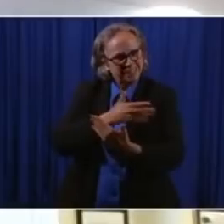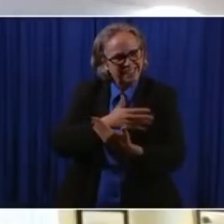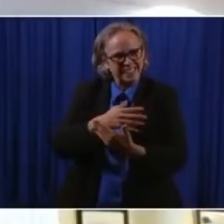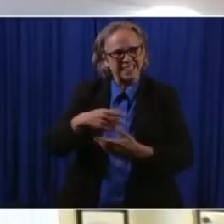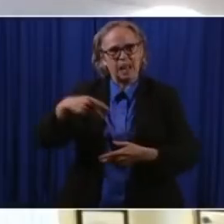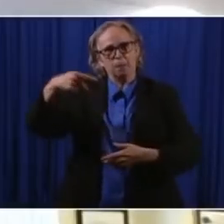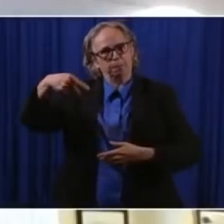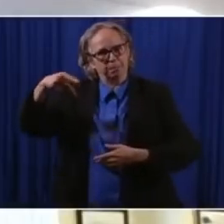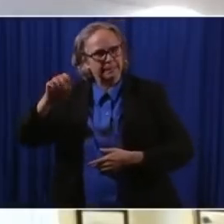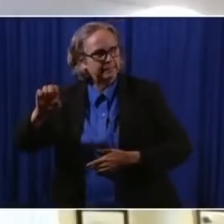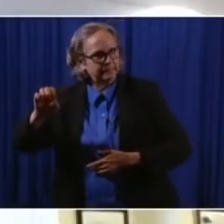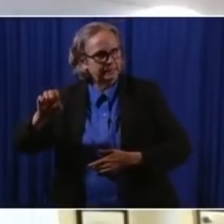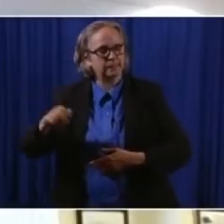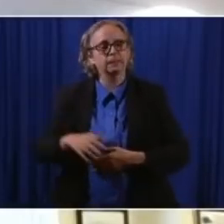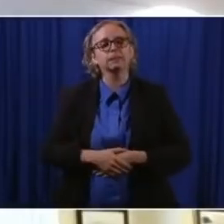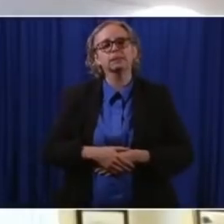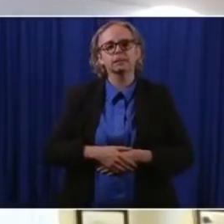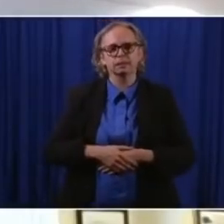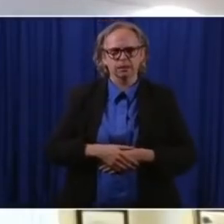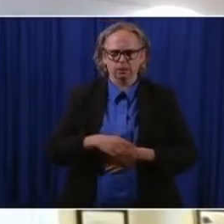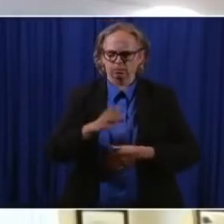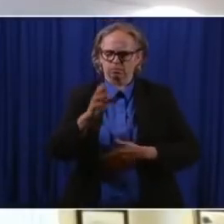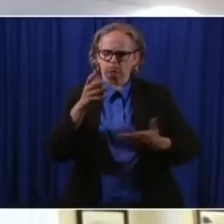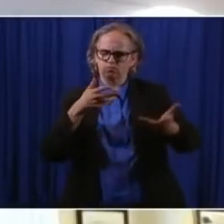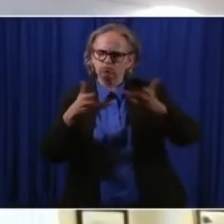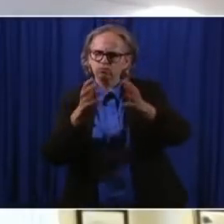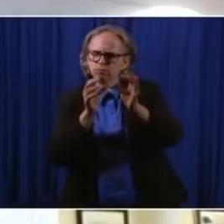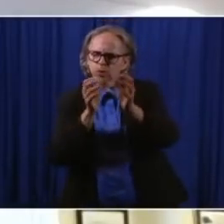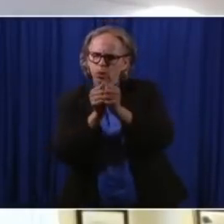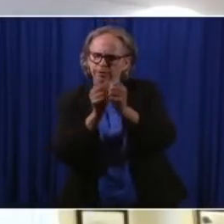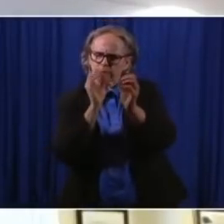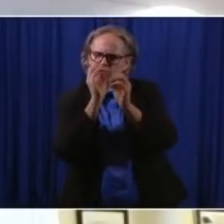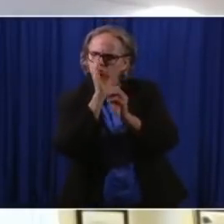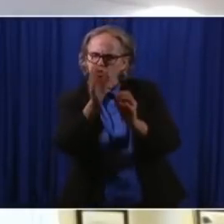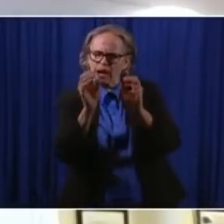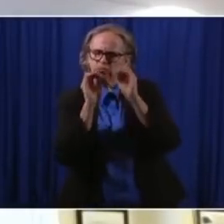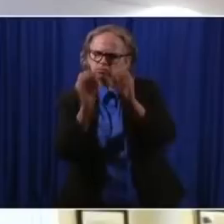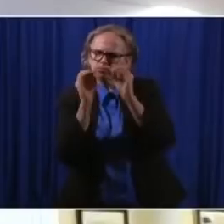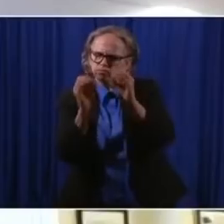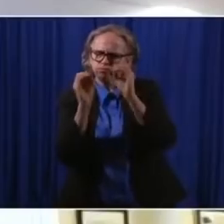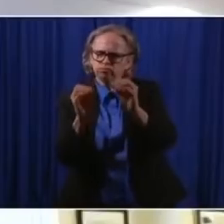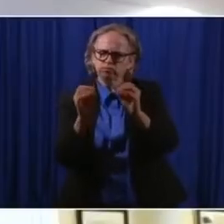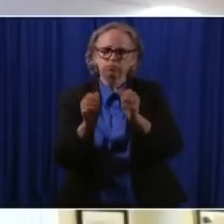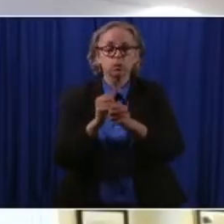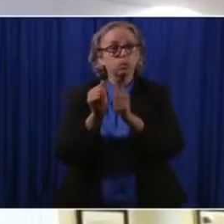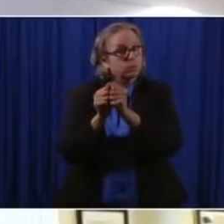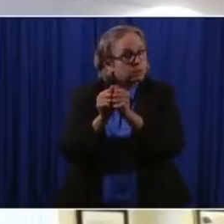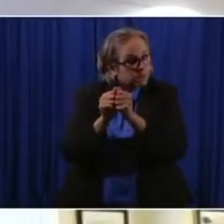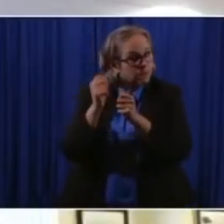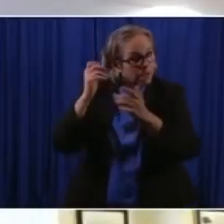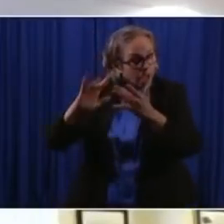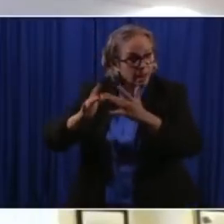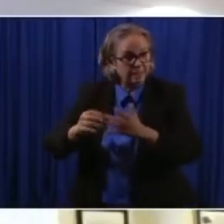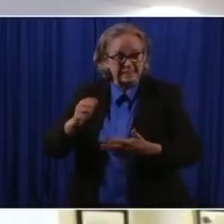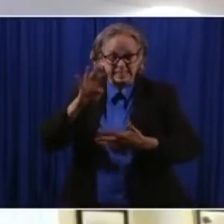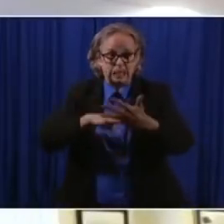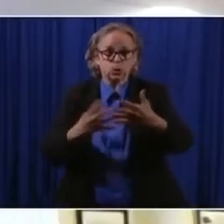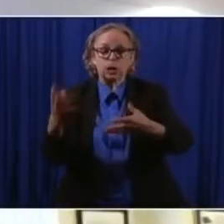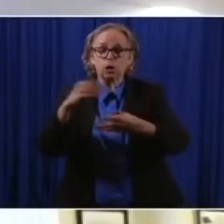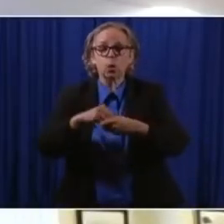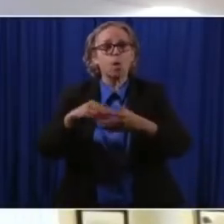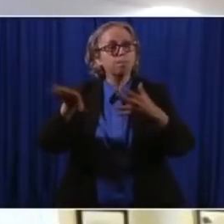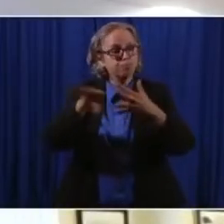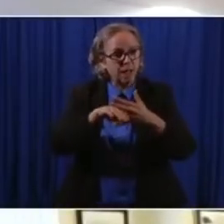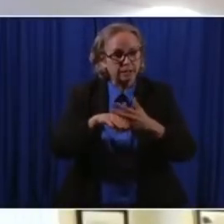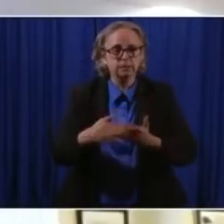instruction virtually, breaks, including lunch, are built into their schedule, along with individual and group learning time.